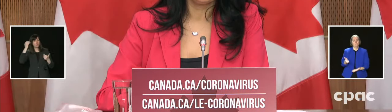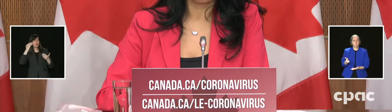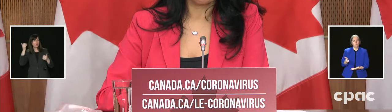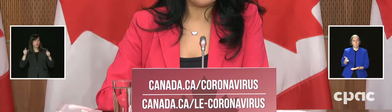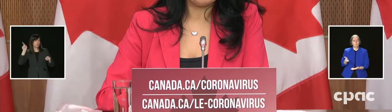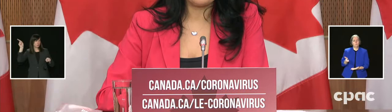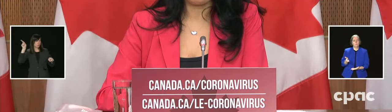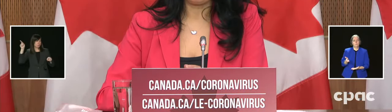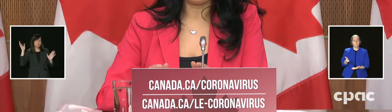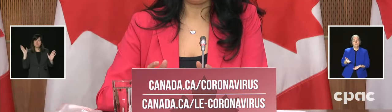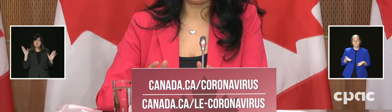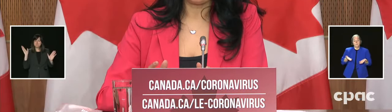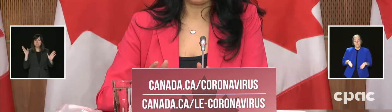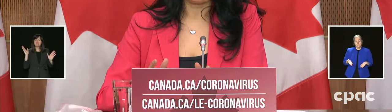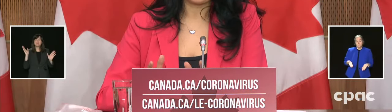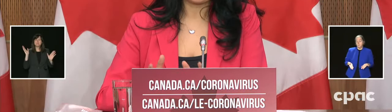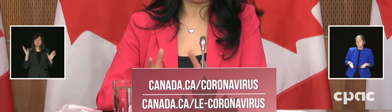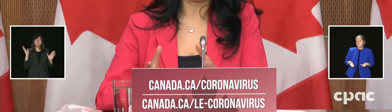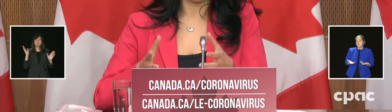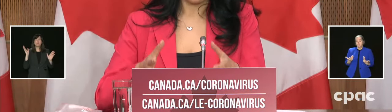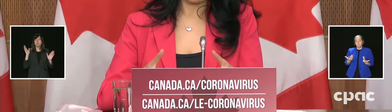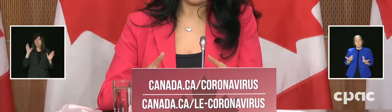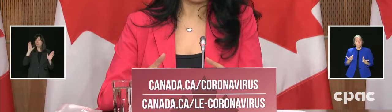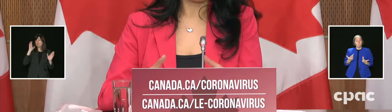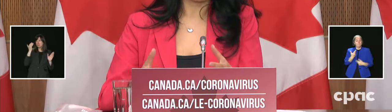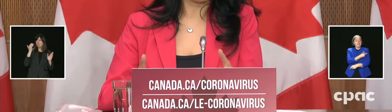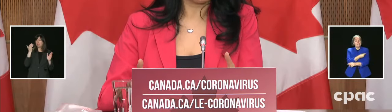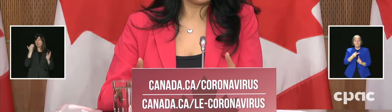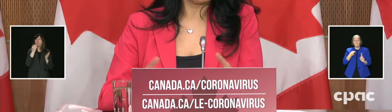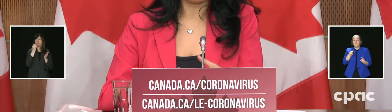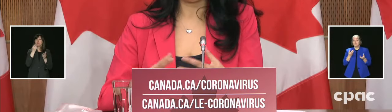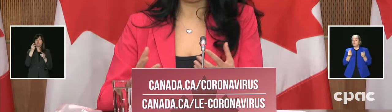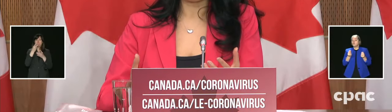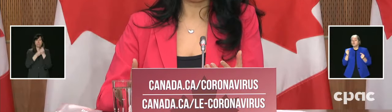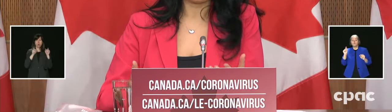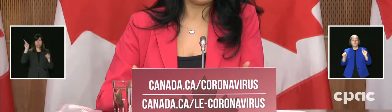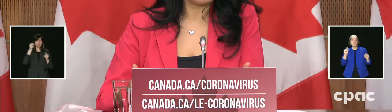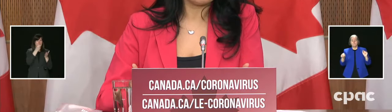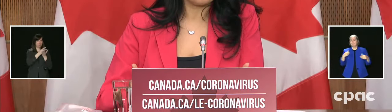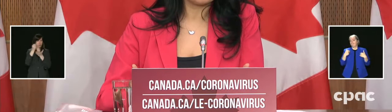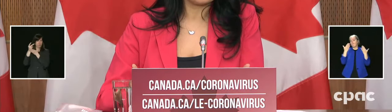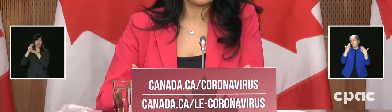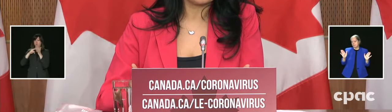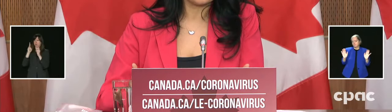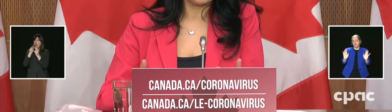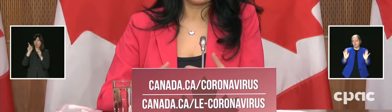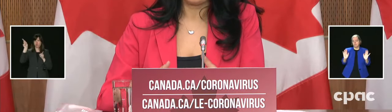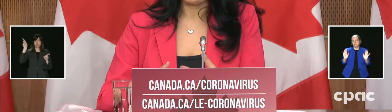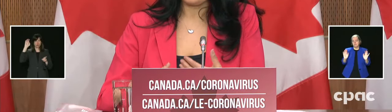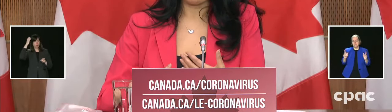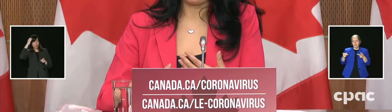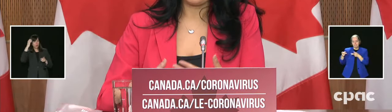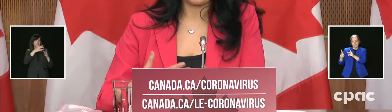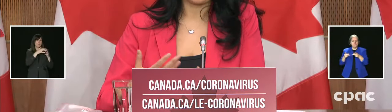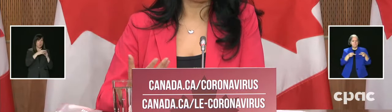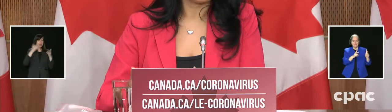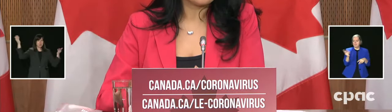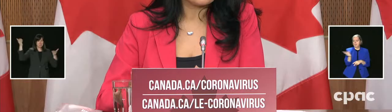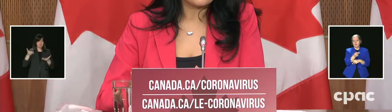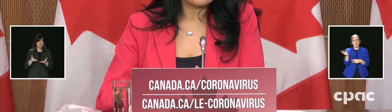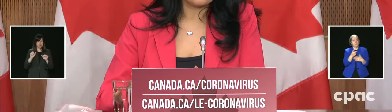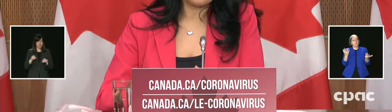supply from. It may be, right now they're authorized for both of those, so it could come from either of those sites. If they